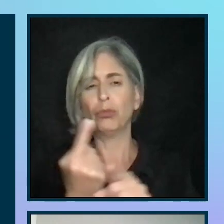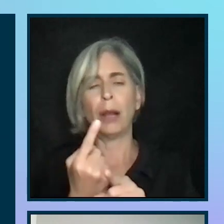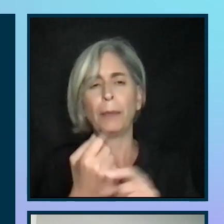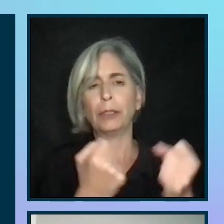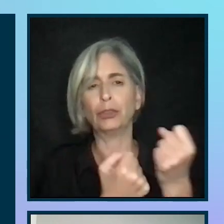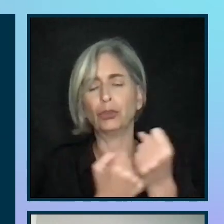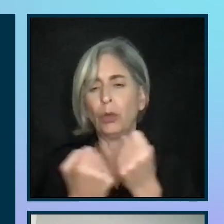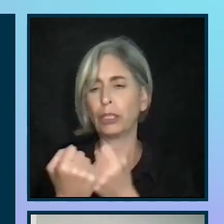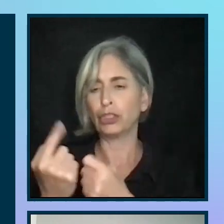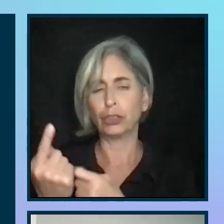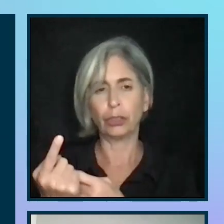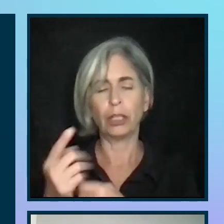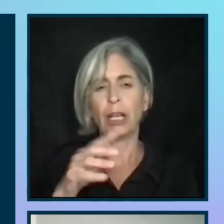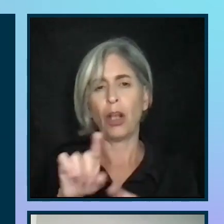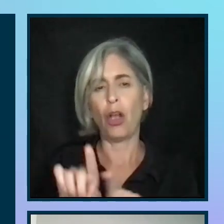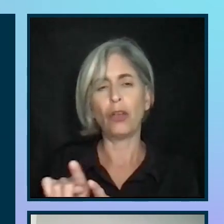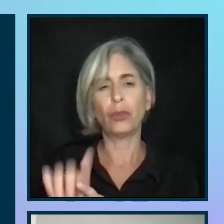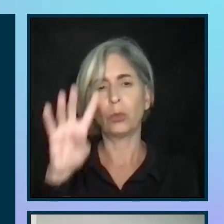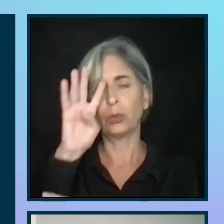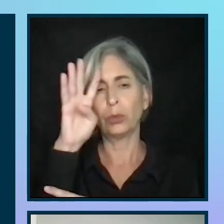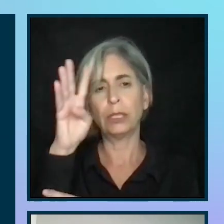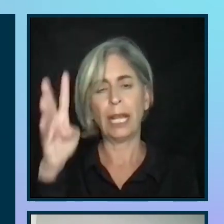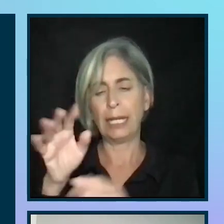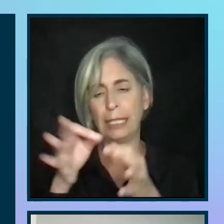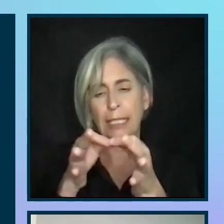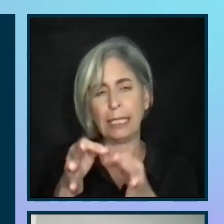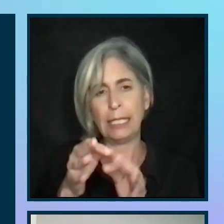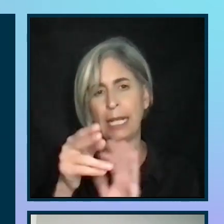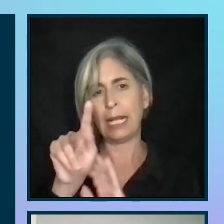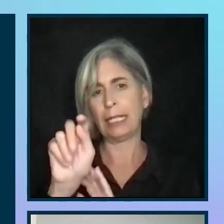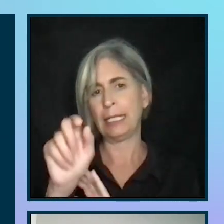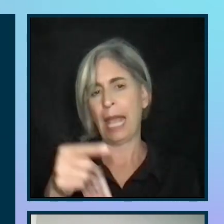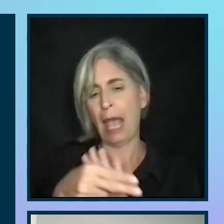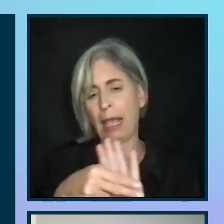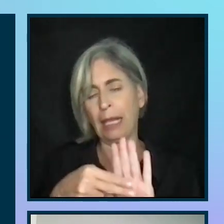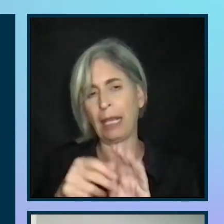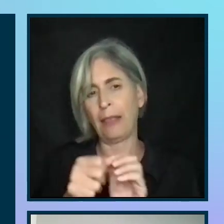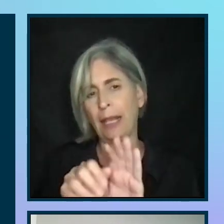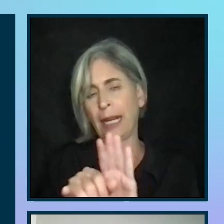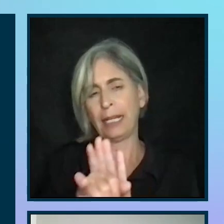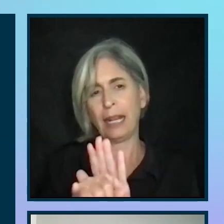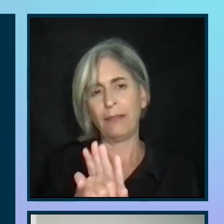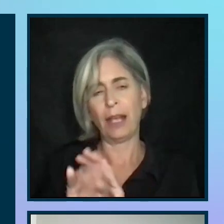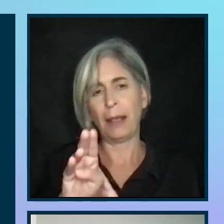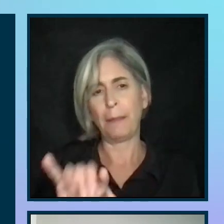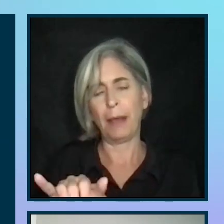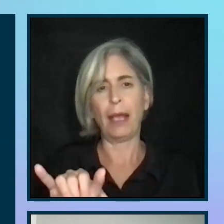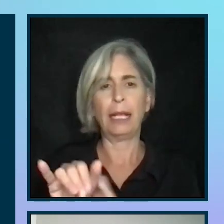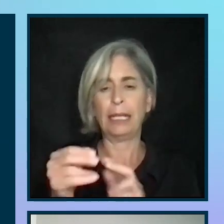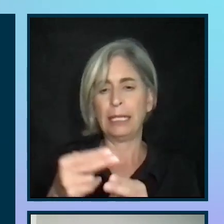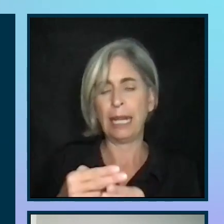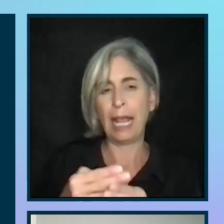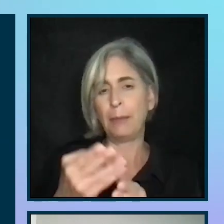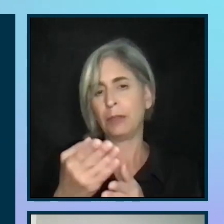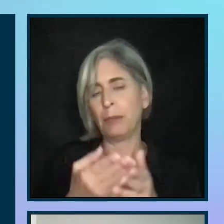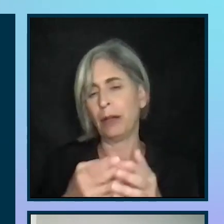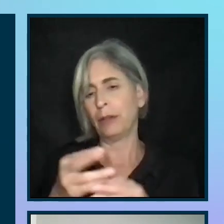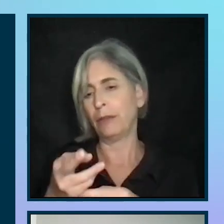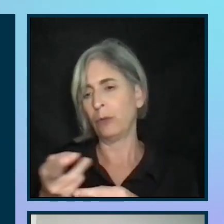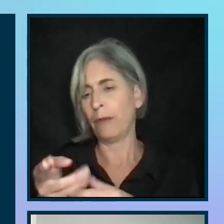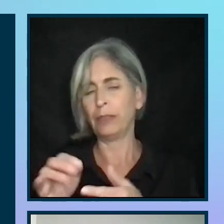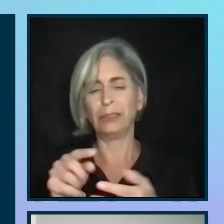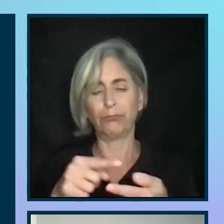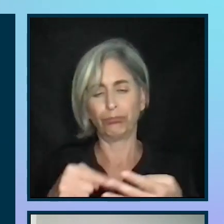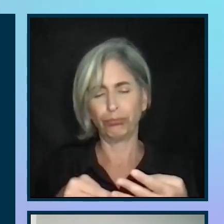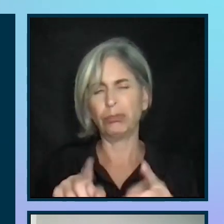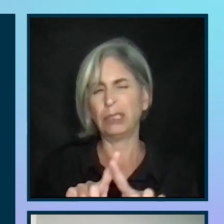those references, and so that we can create detailed tagging that's going to identify by parsing names, parts of the references, and so